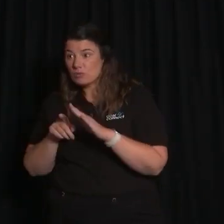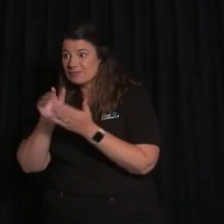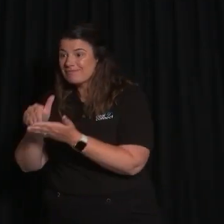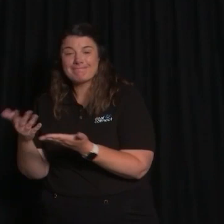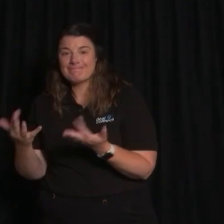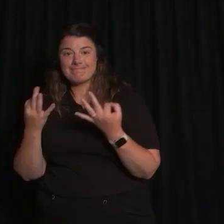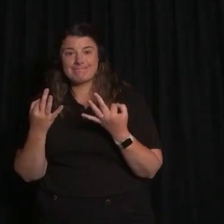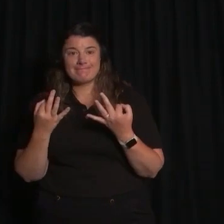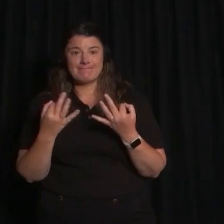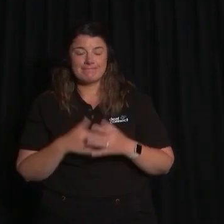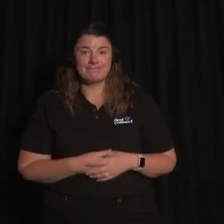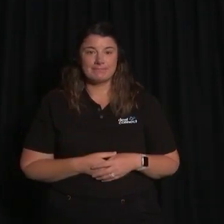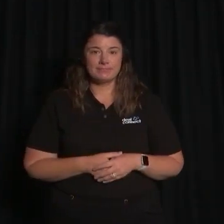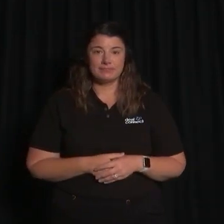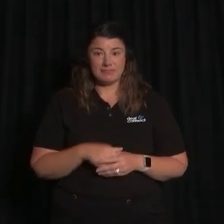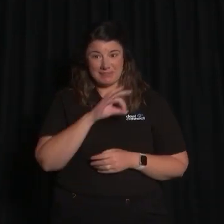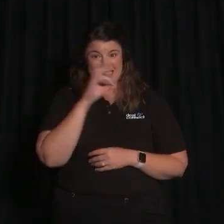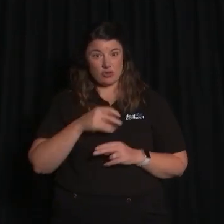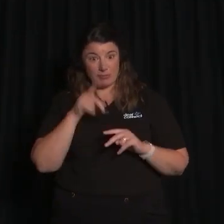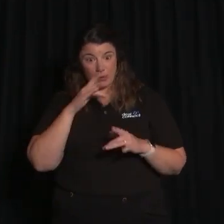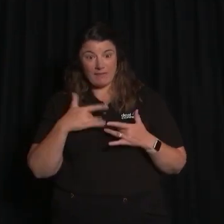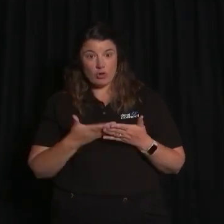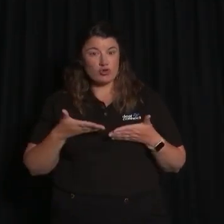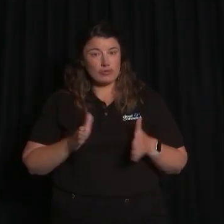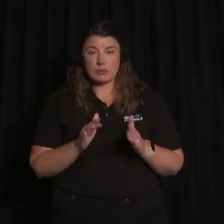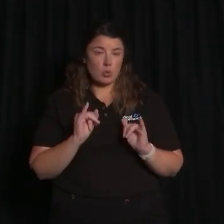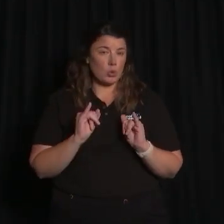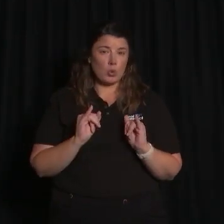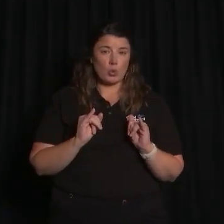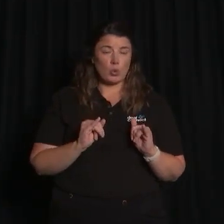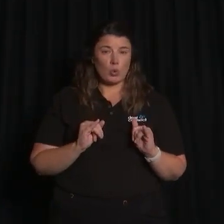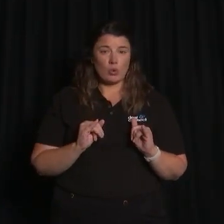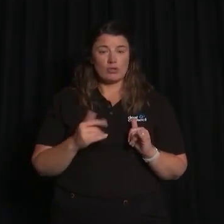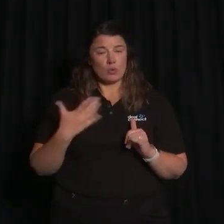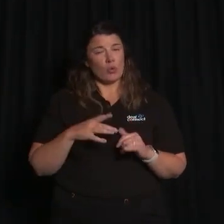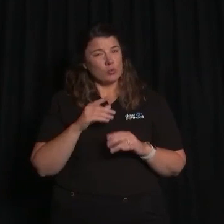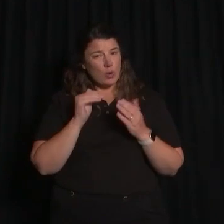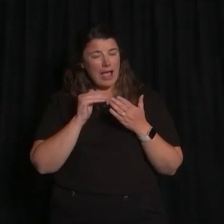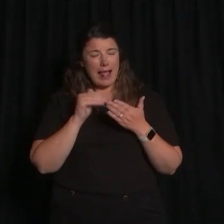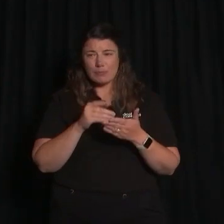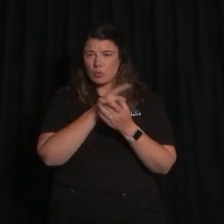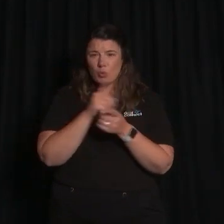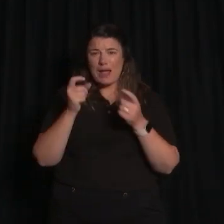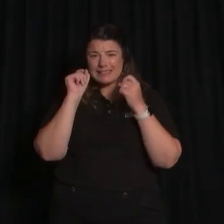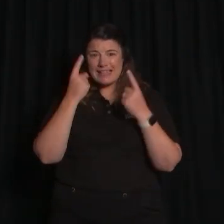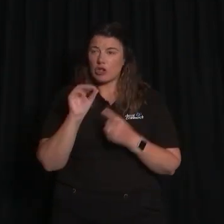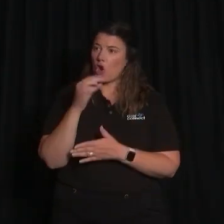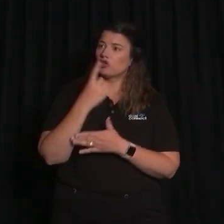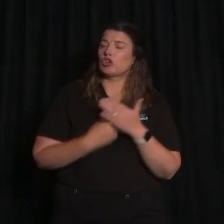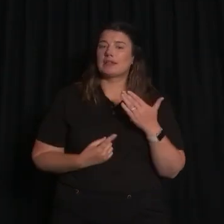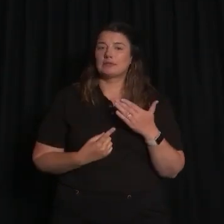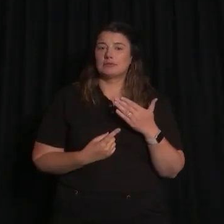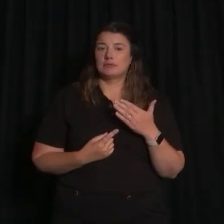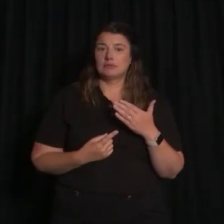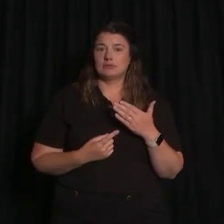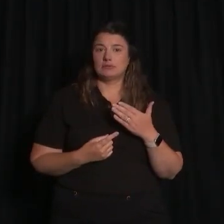high. So, I wanted to sort of help us to understand that this is not about not just the